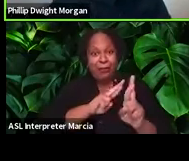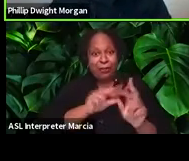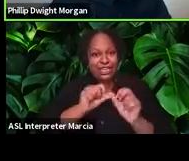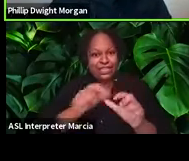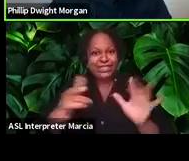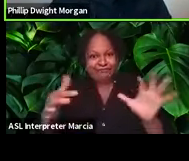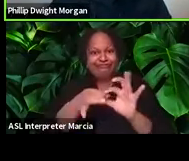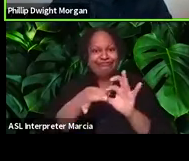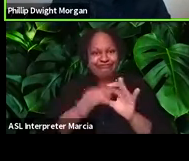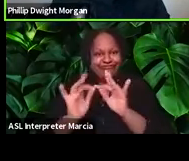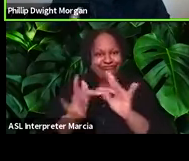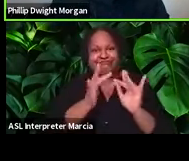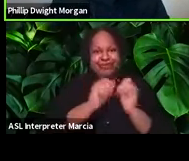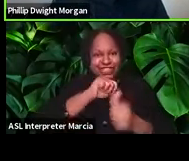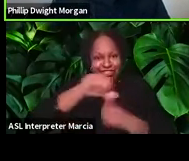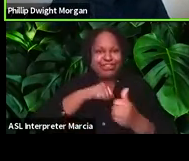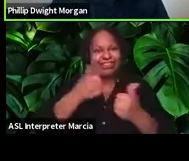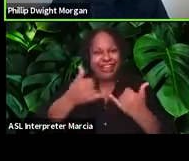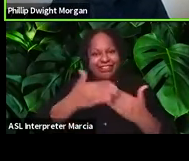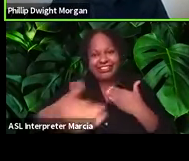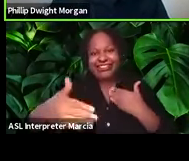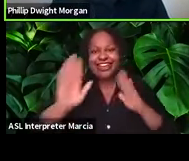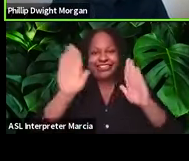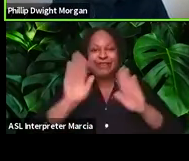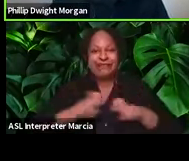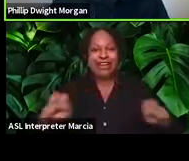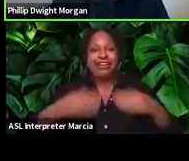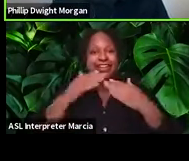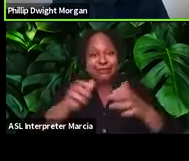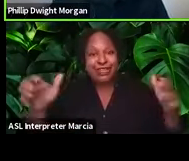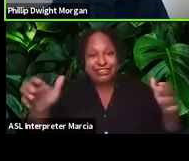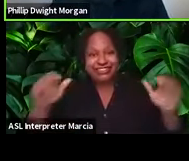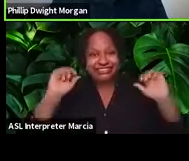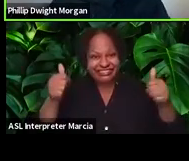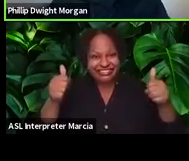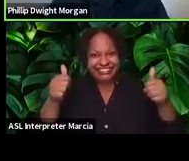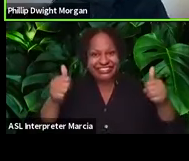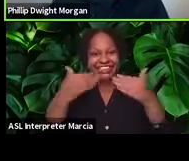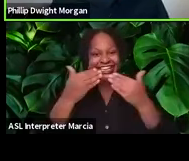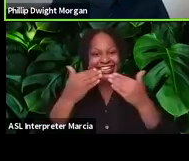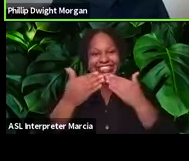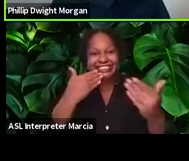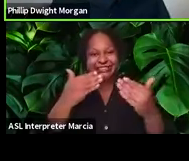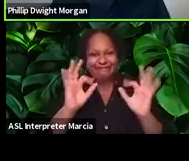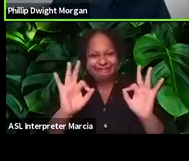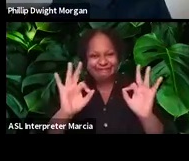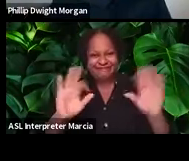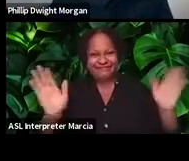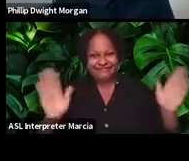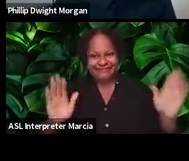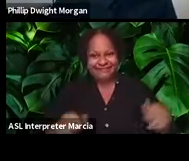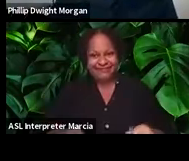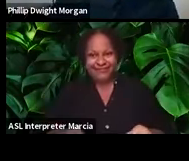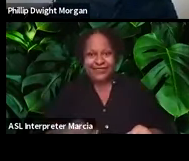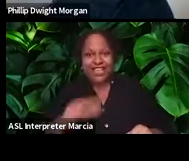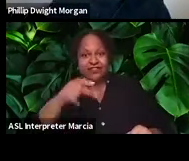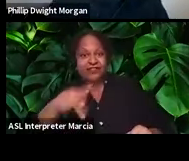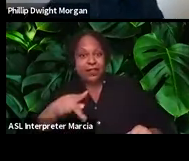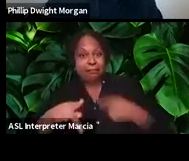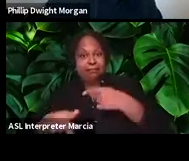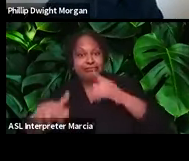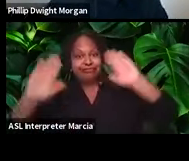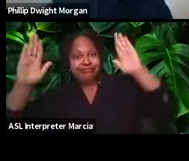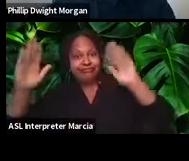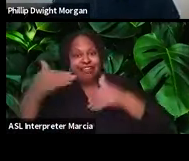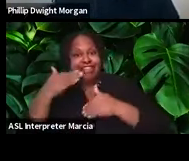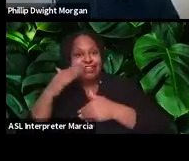touch after this. It's been a really great panel. So thank you so much. And yeah, thank you. Phillip, shout out to you. Thank you. You were